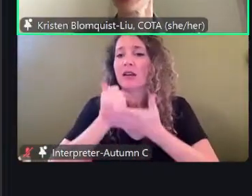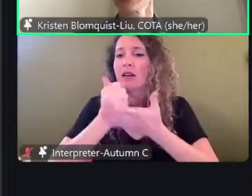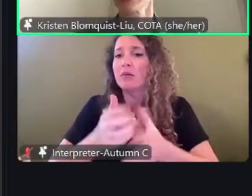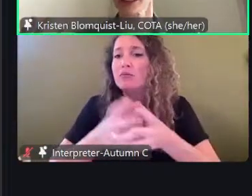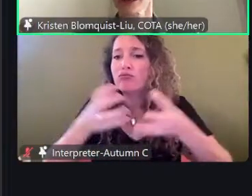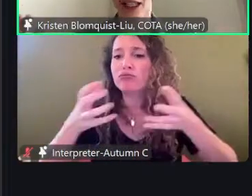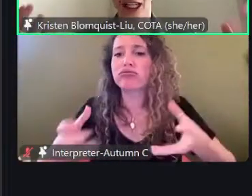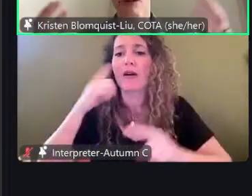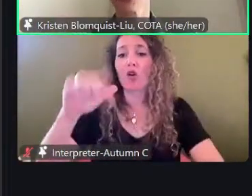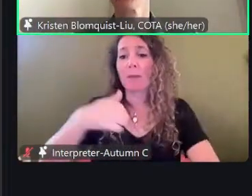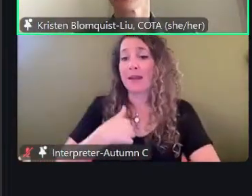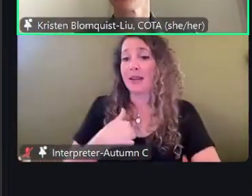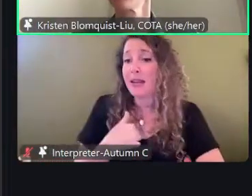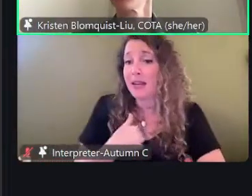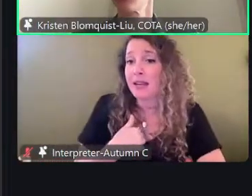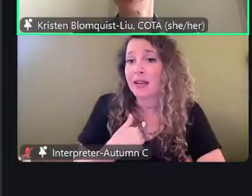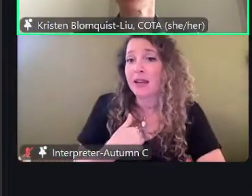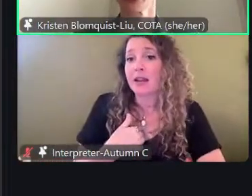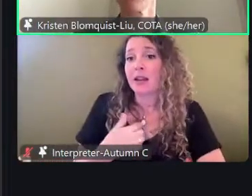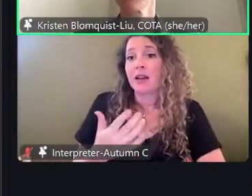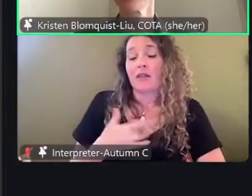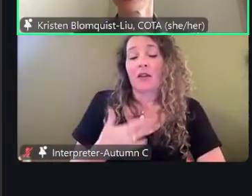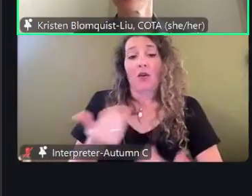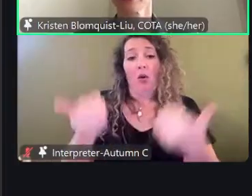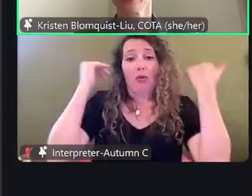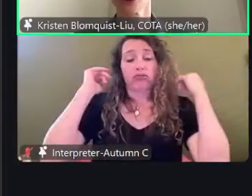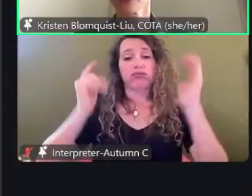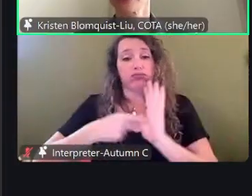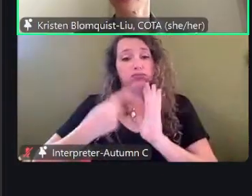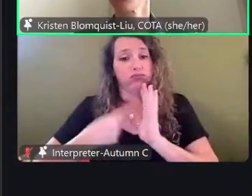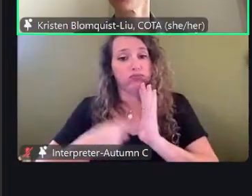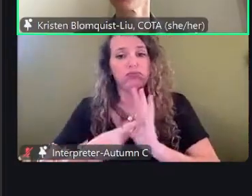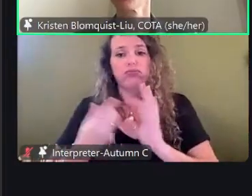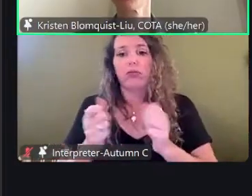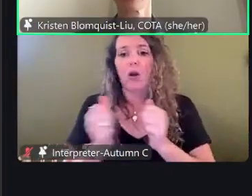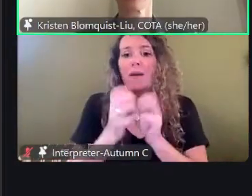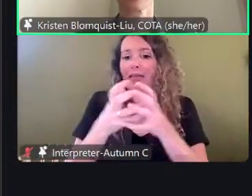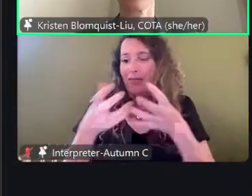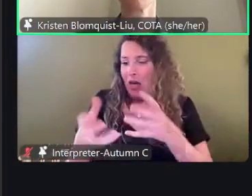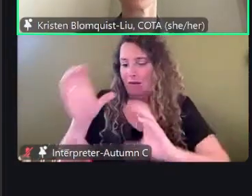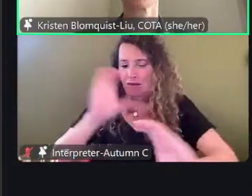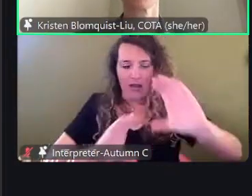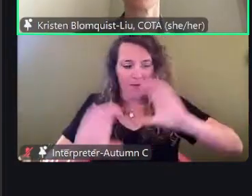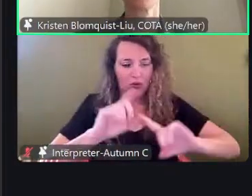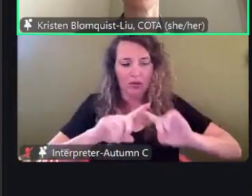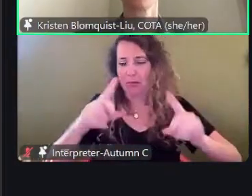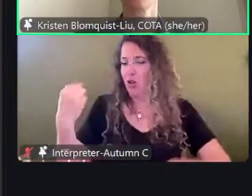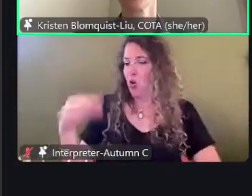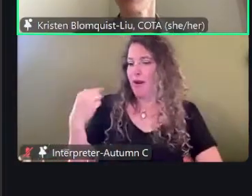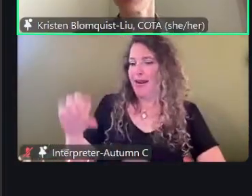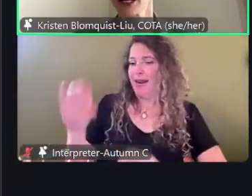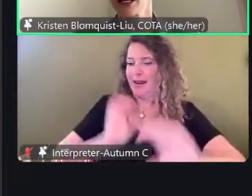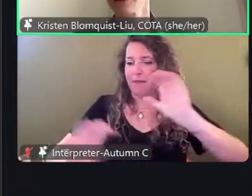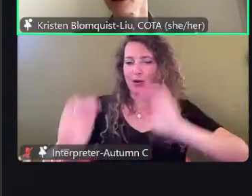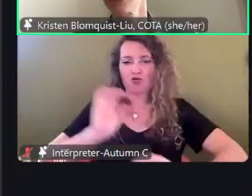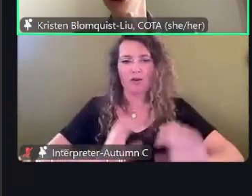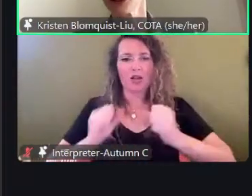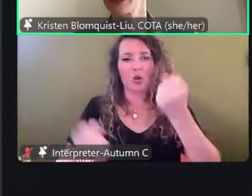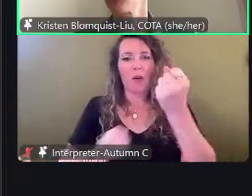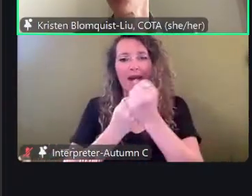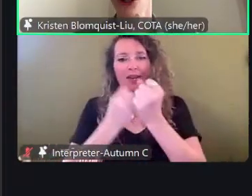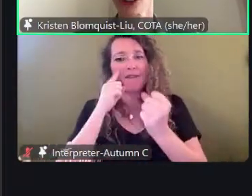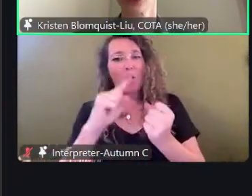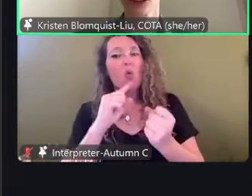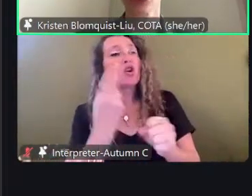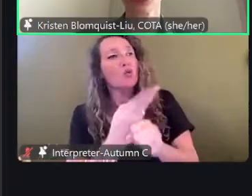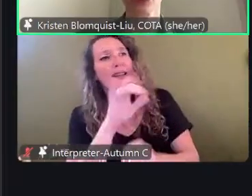For me, like it feels very overwhelming sometimes to a lot of these chemicals, but the green chemistry, so advocating for use